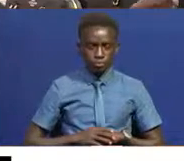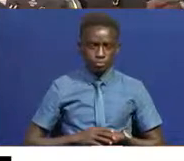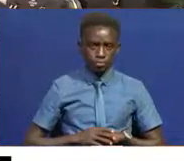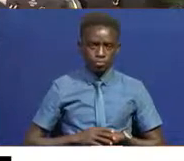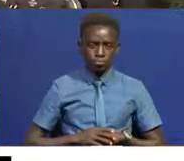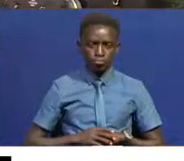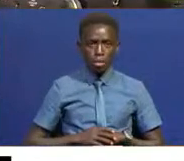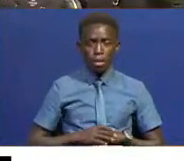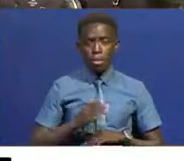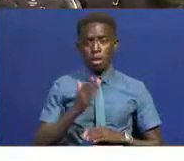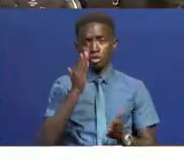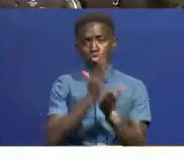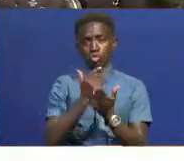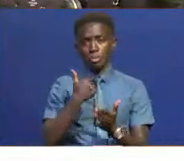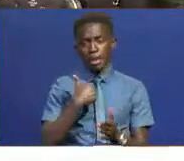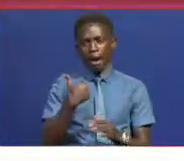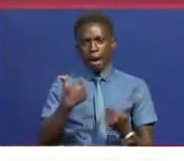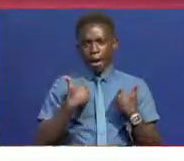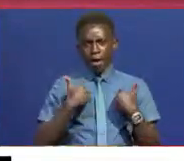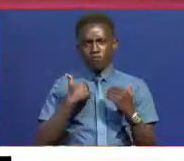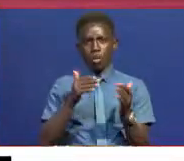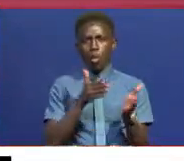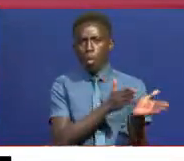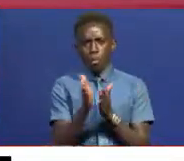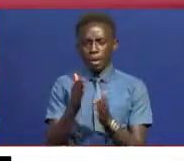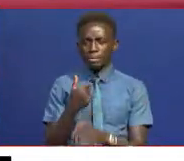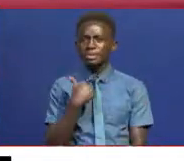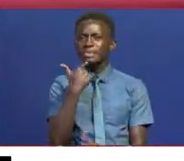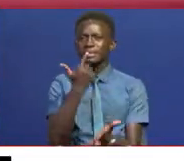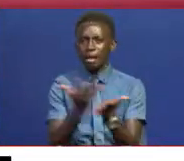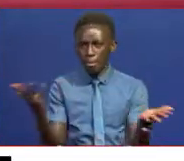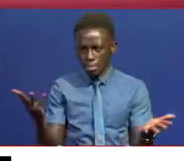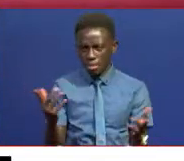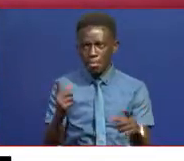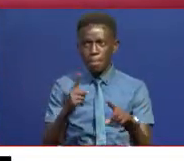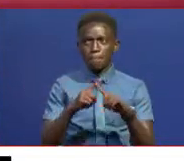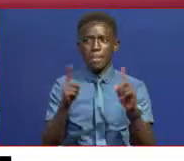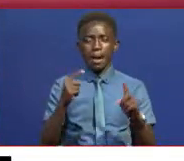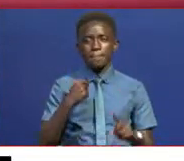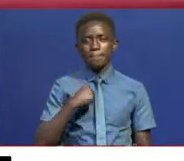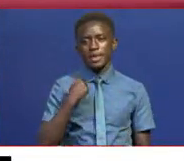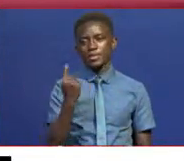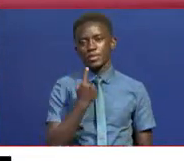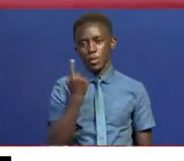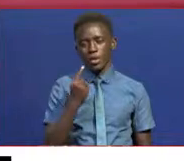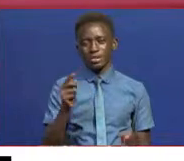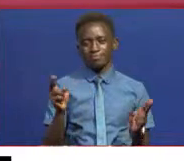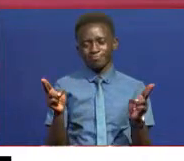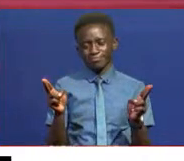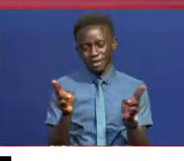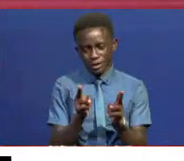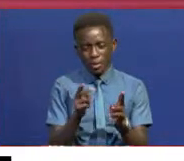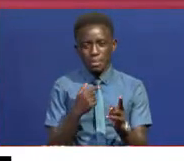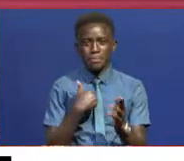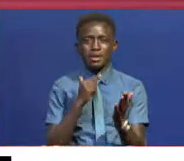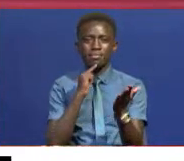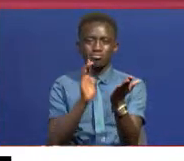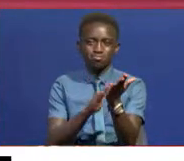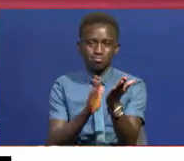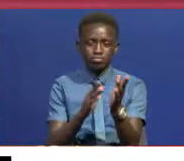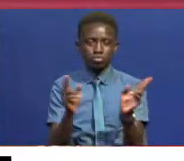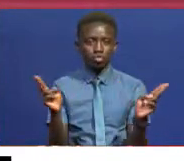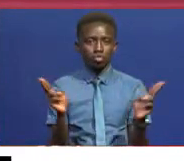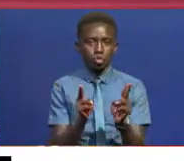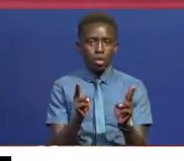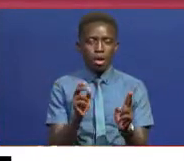I had an opportunity to say something when I was there, so I will just limit my remarks so that we can